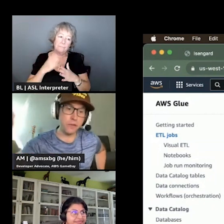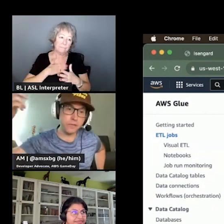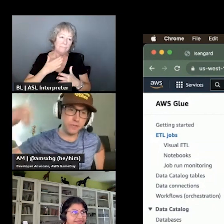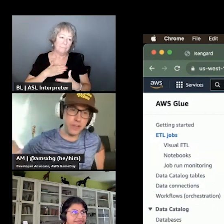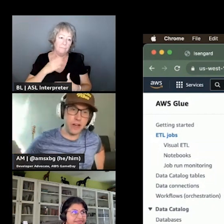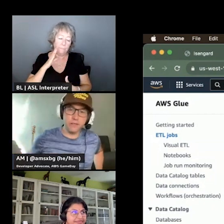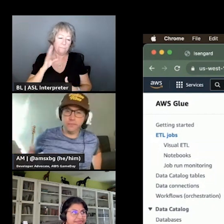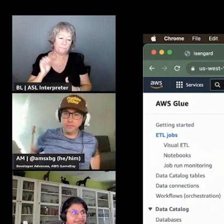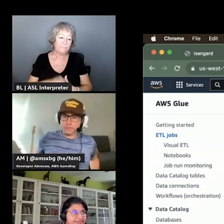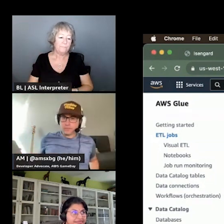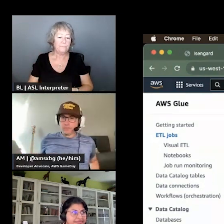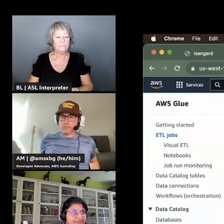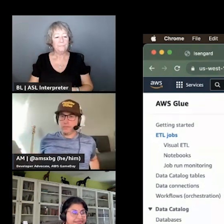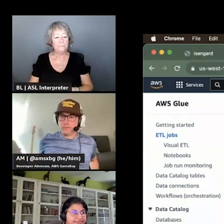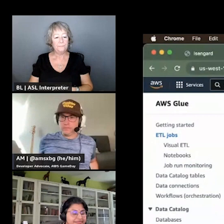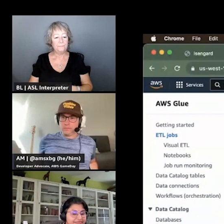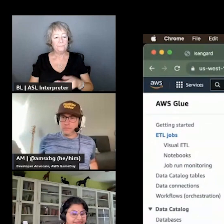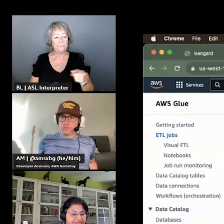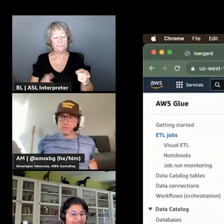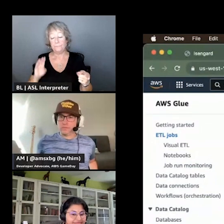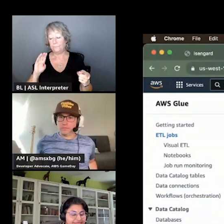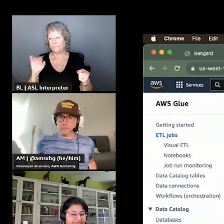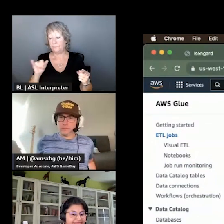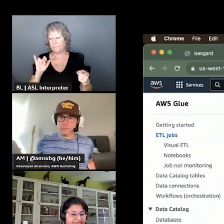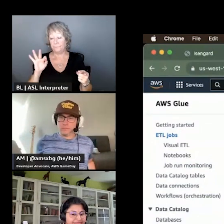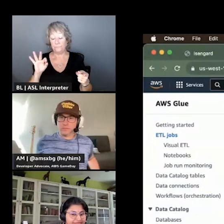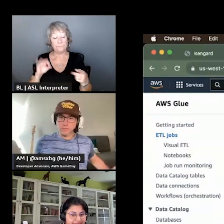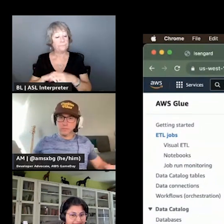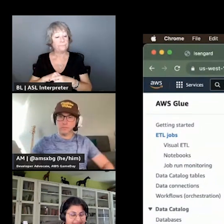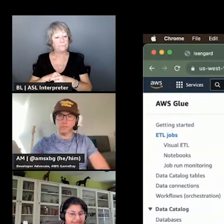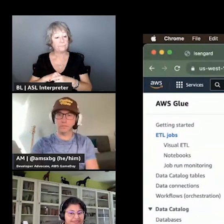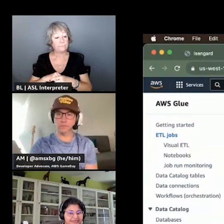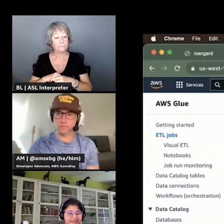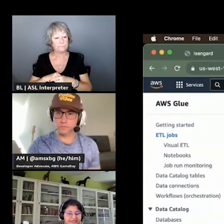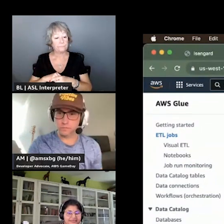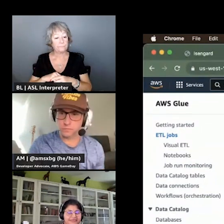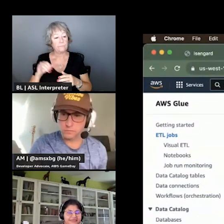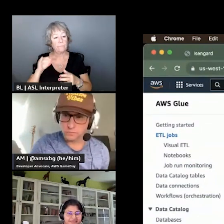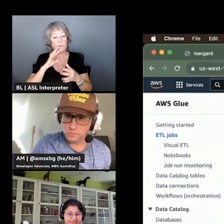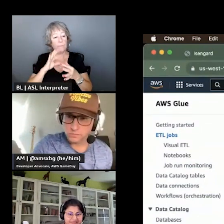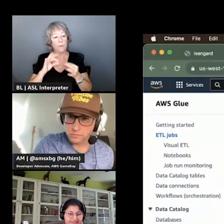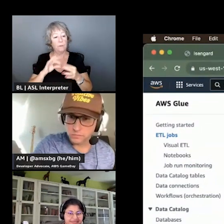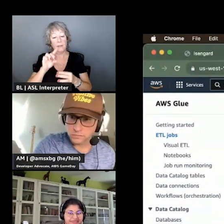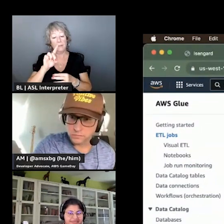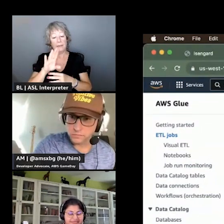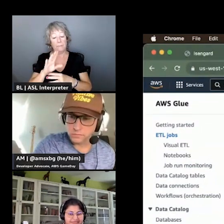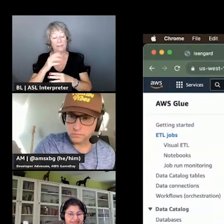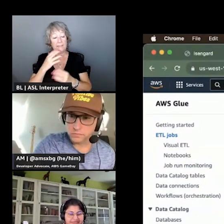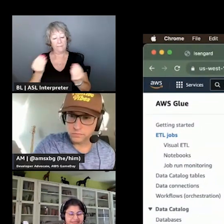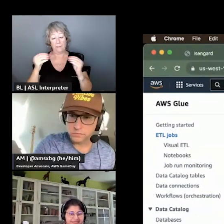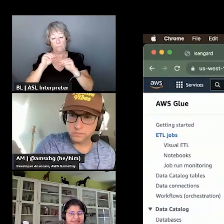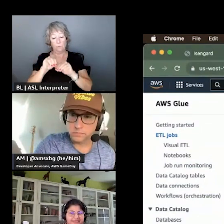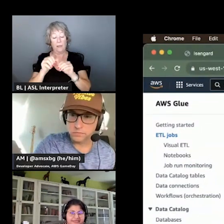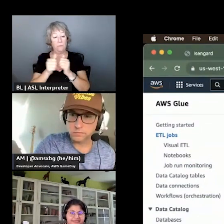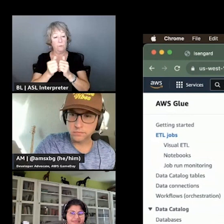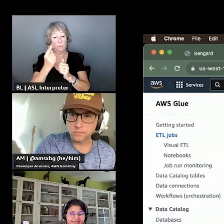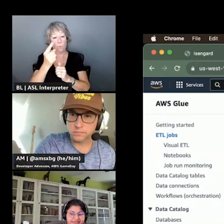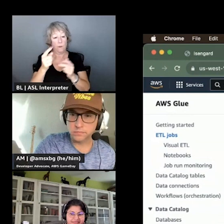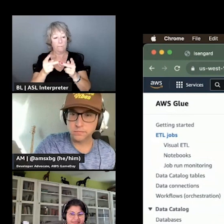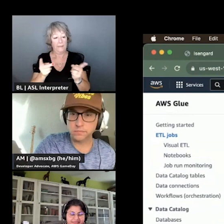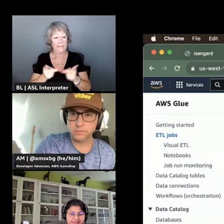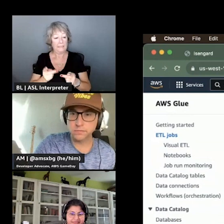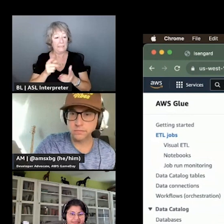We talked about a bunch of different, keeping those different databases together in one place. Well, there's a little bit of concern there